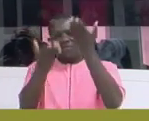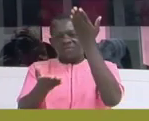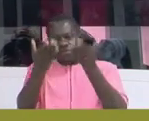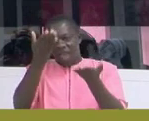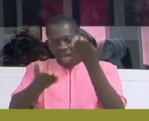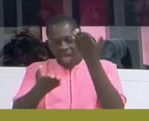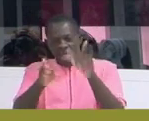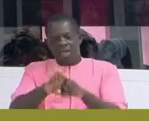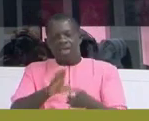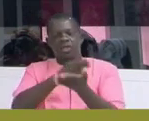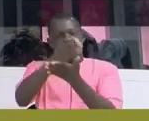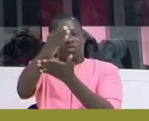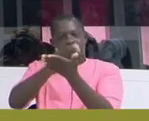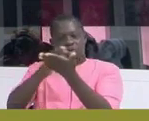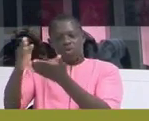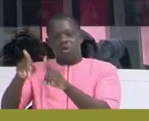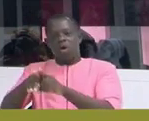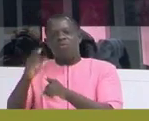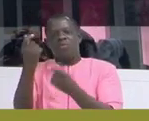stolen goods.